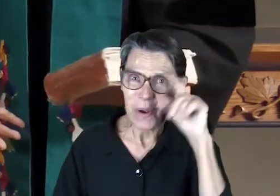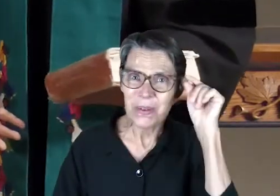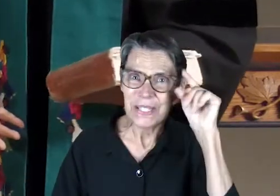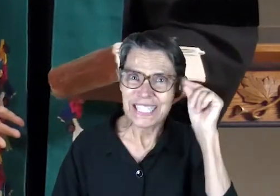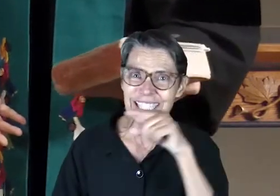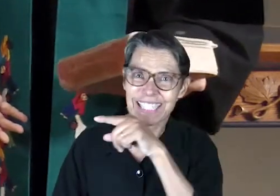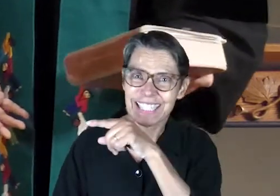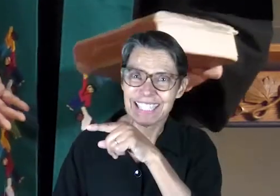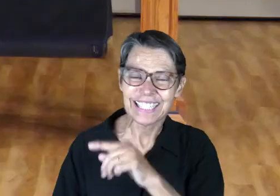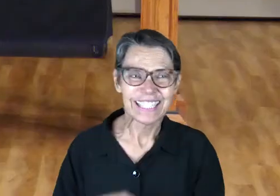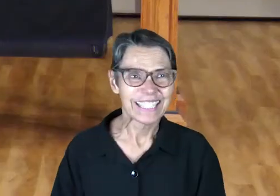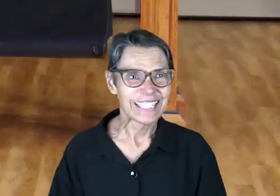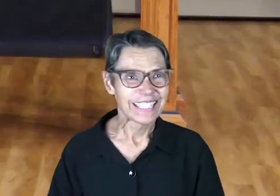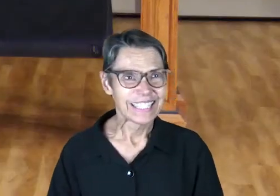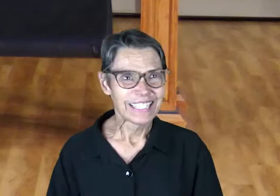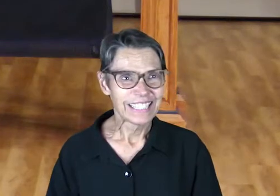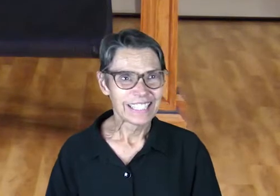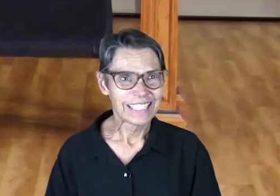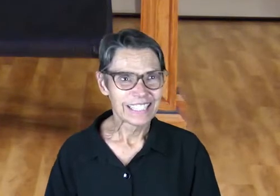Moses.